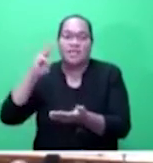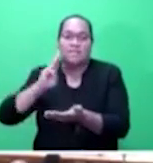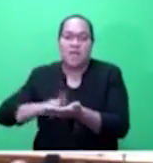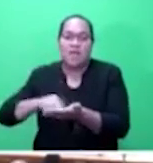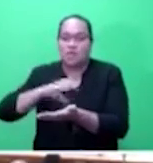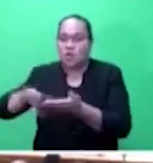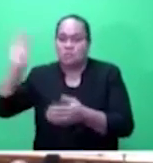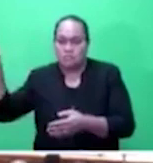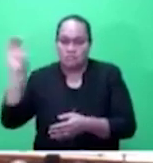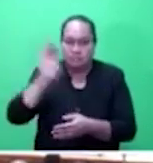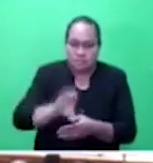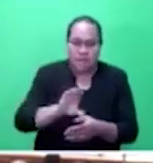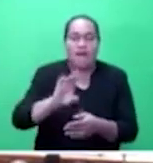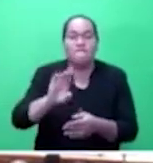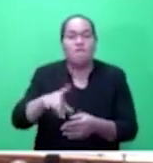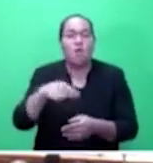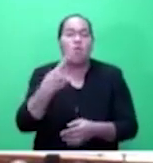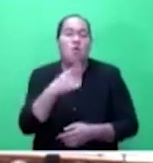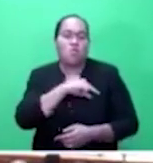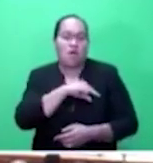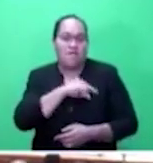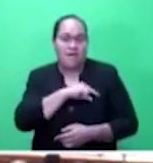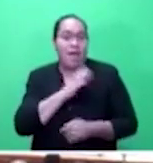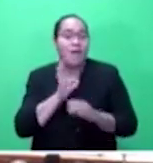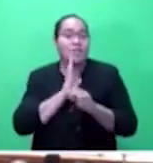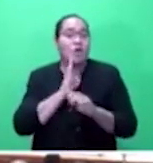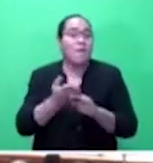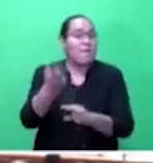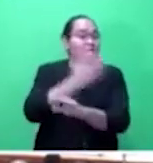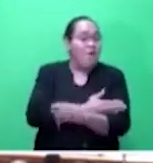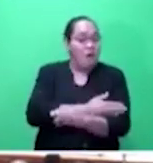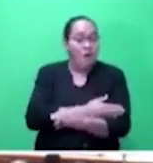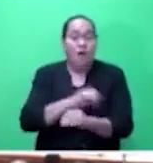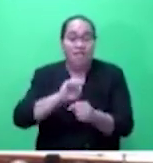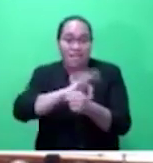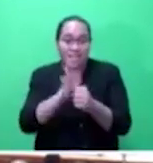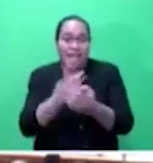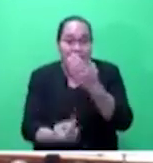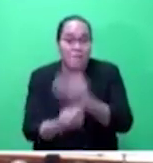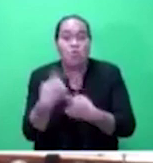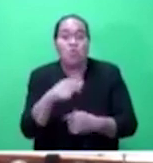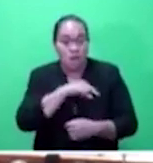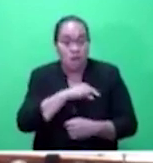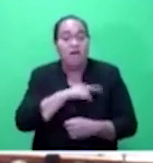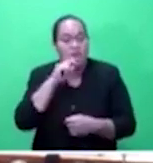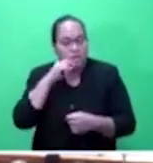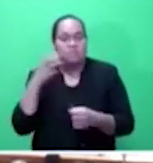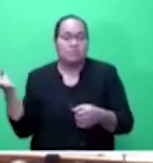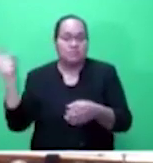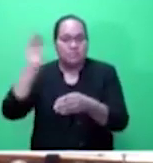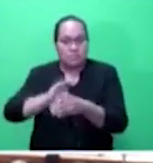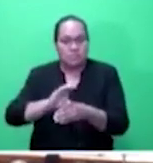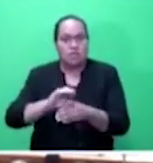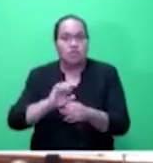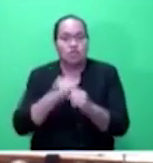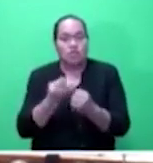who already qualify for social welfare even before the COVID-19 crisis. Mr. Speaker, sir, and